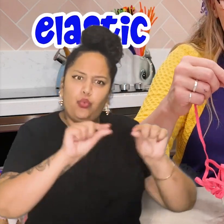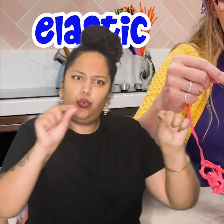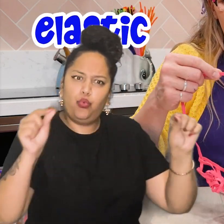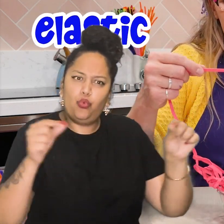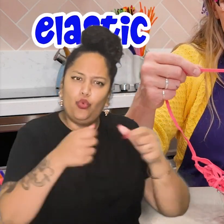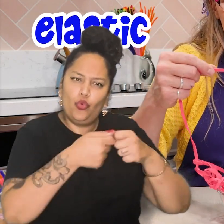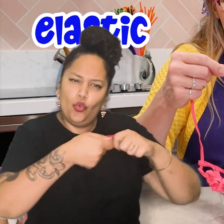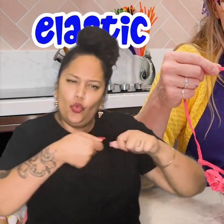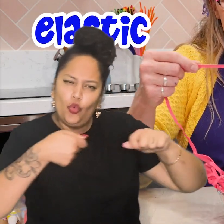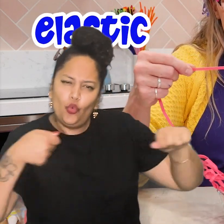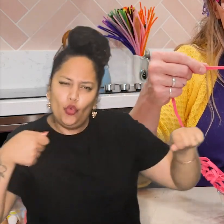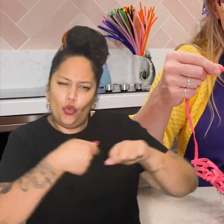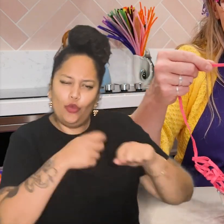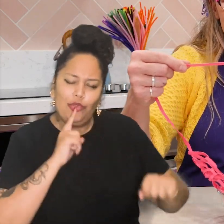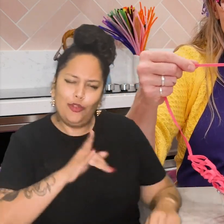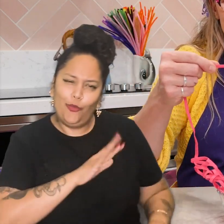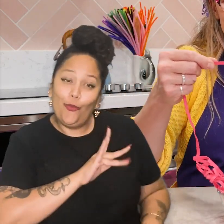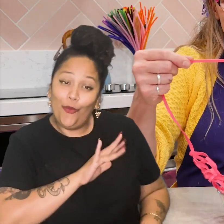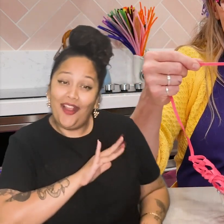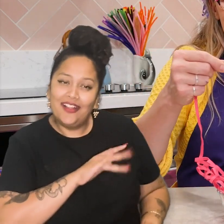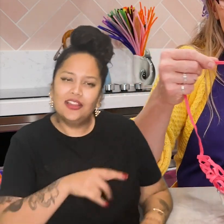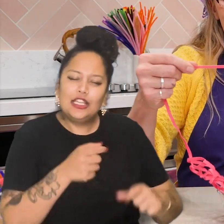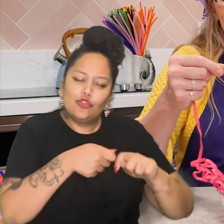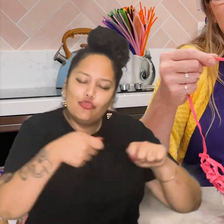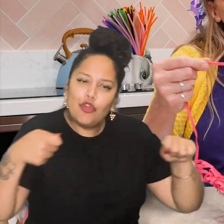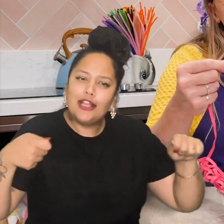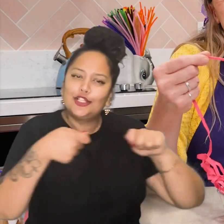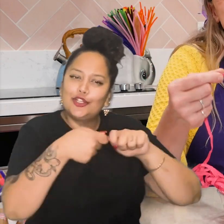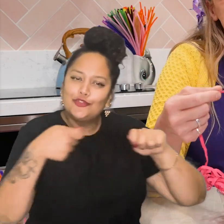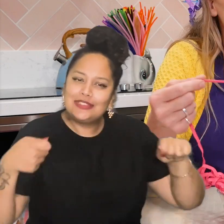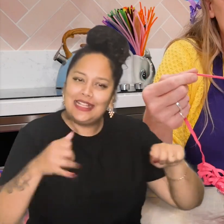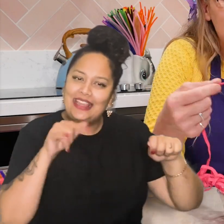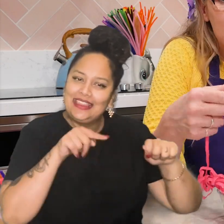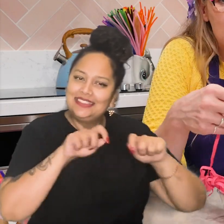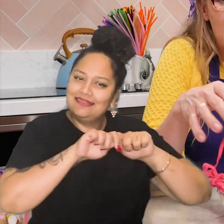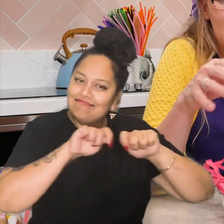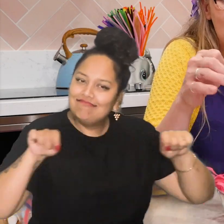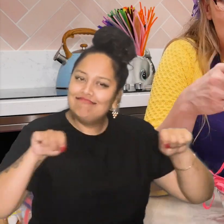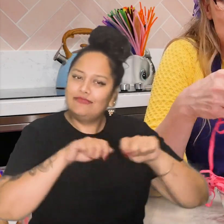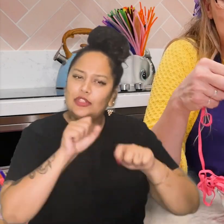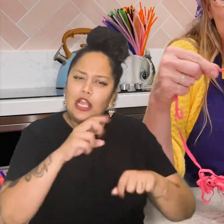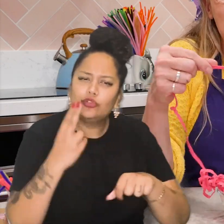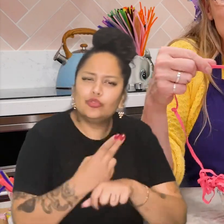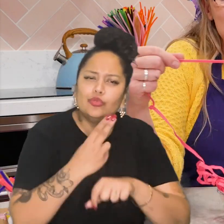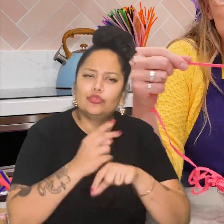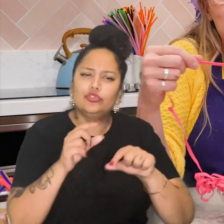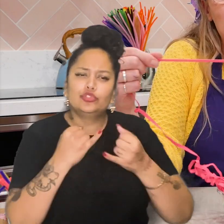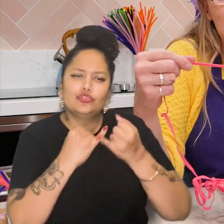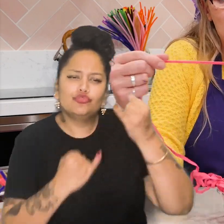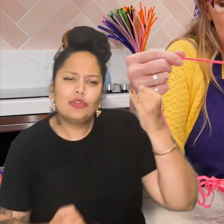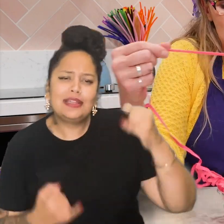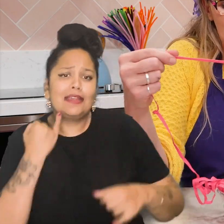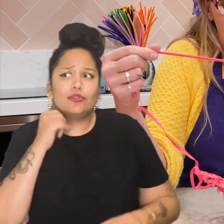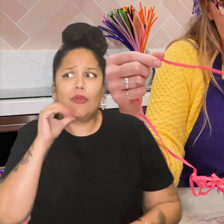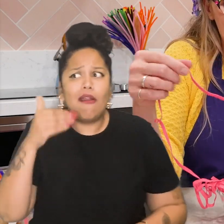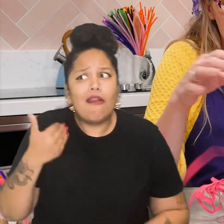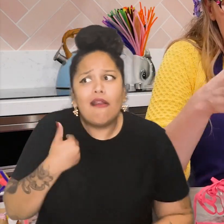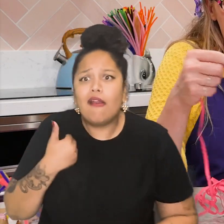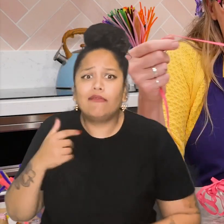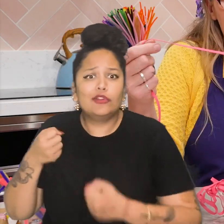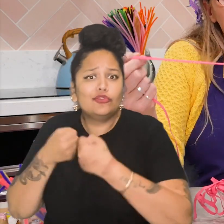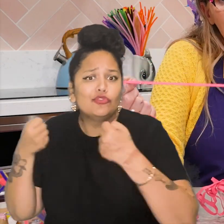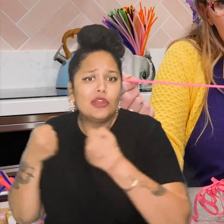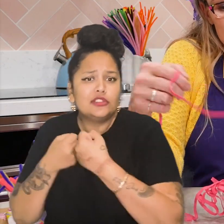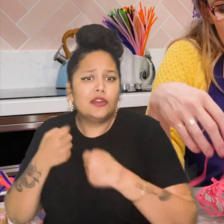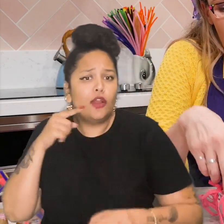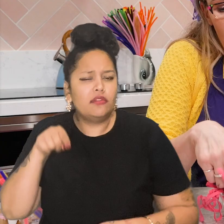is really cool. It kind of stretches like this. And you can use string if you don't have elastic, but elastic is perfect for this craft.